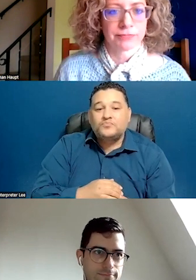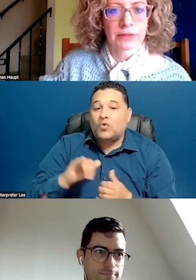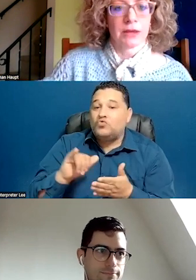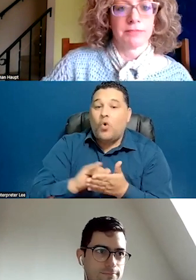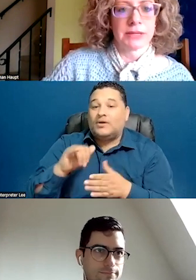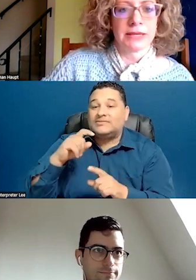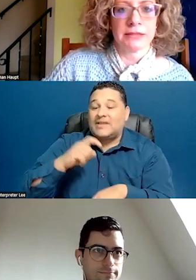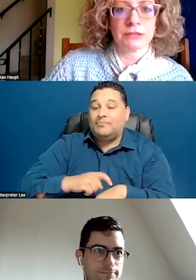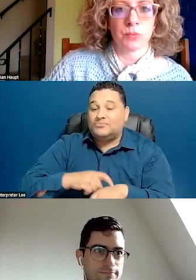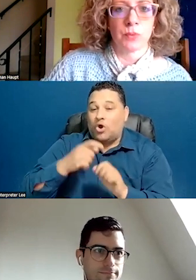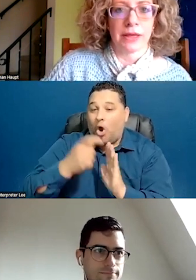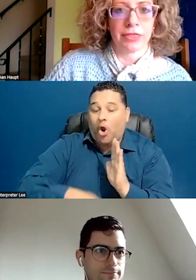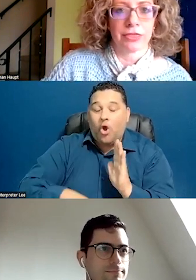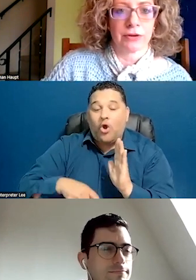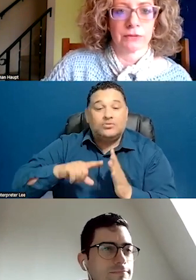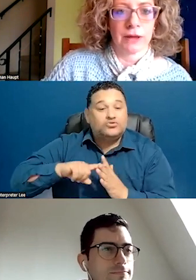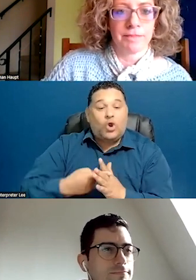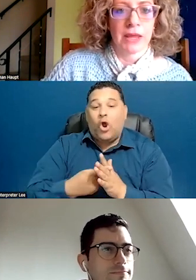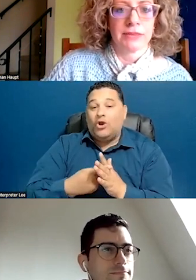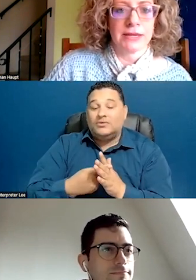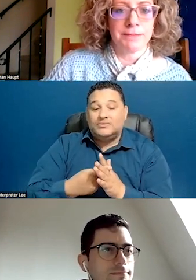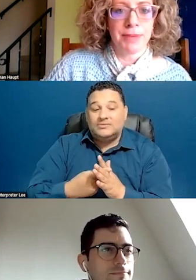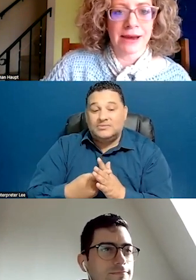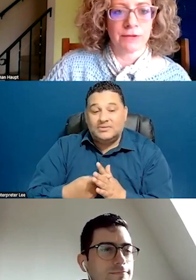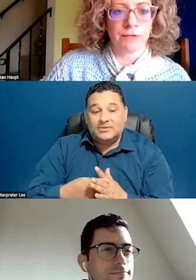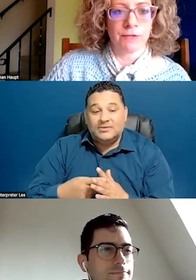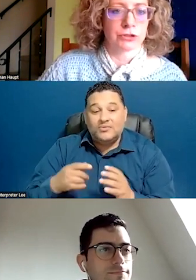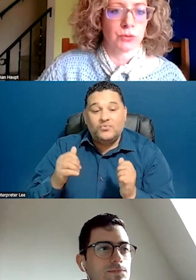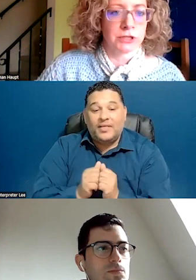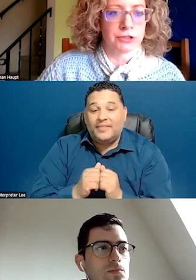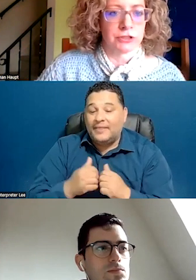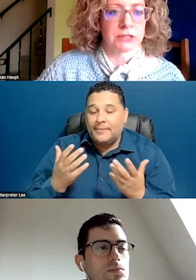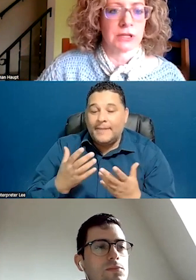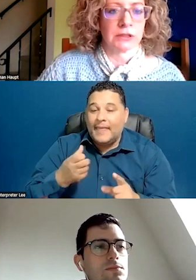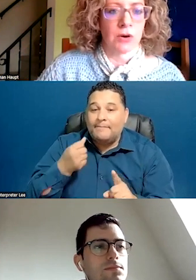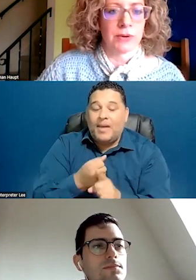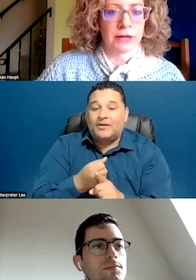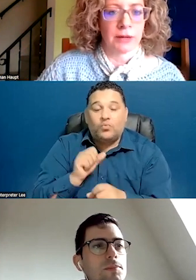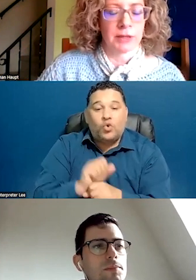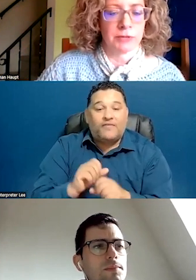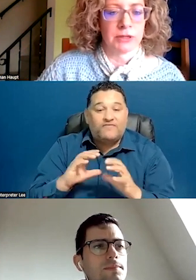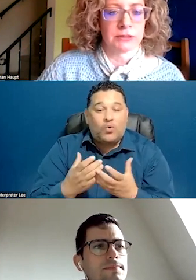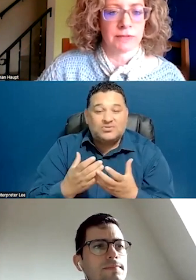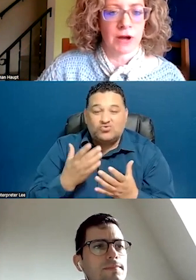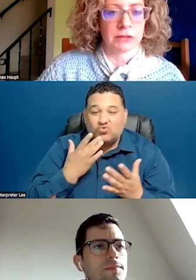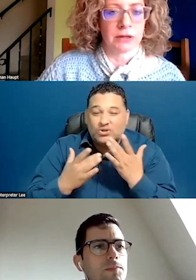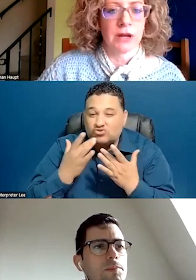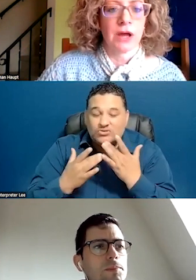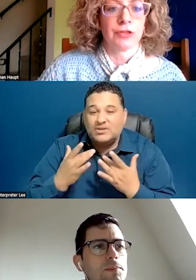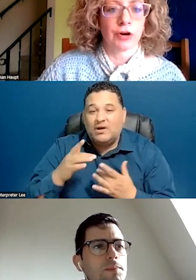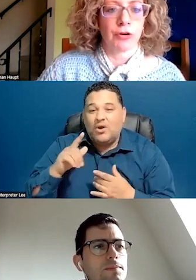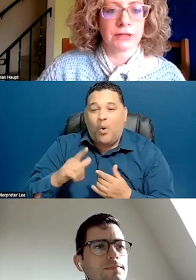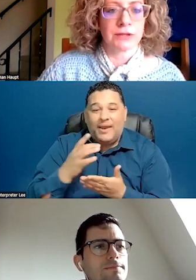article begins with the impact of workforce shortages and low-income communities of